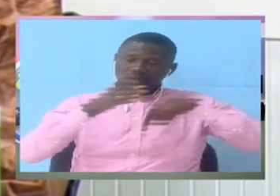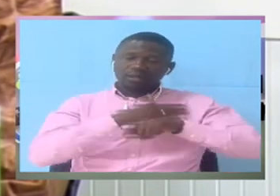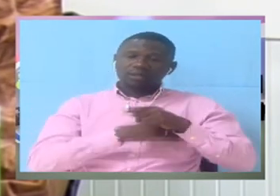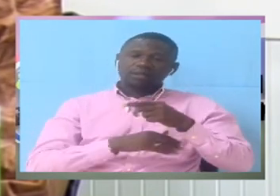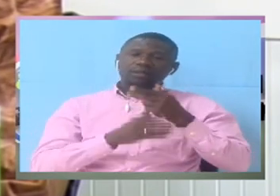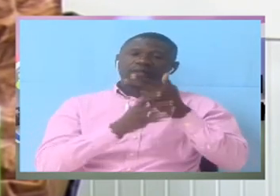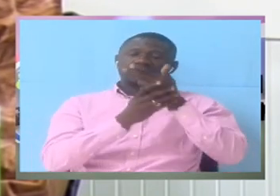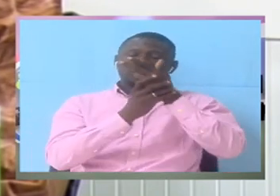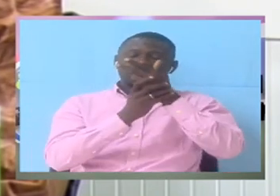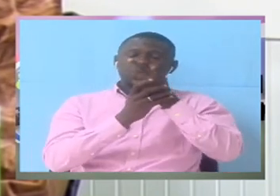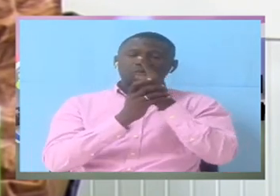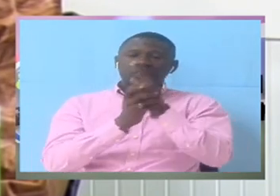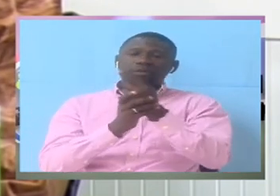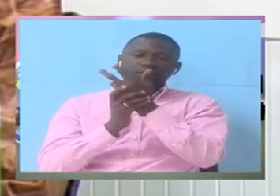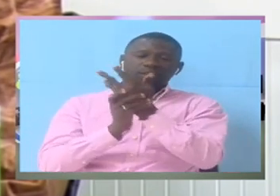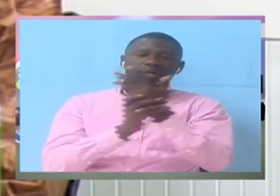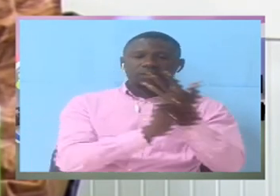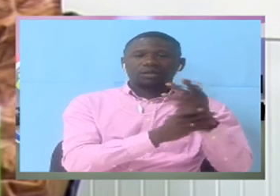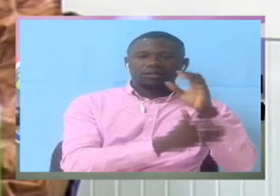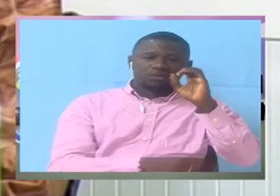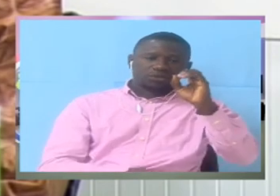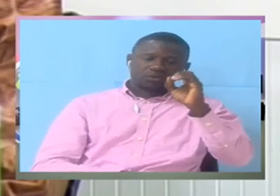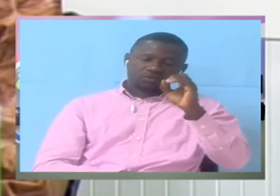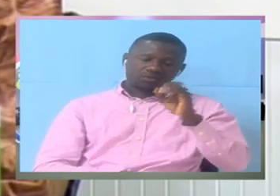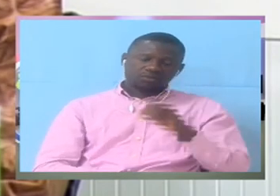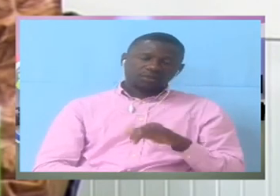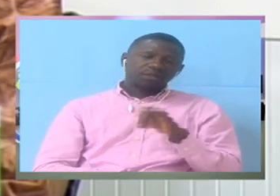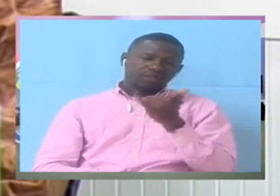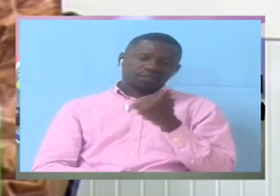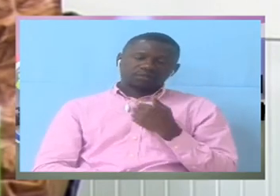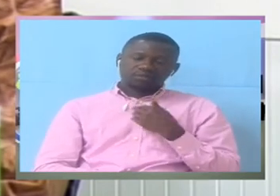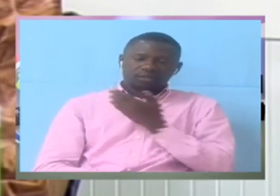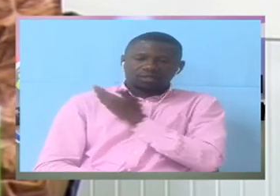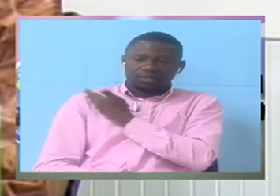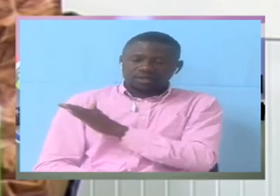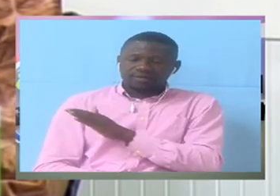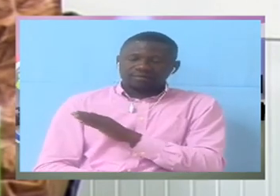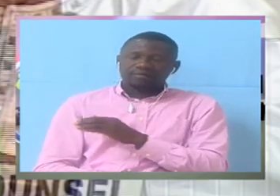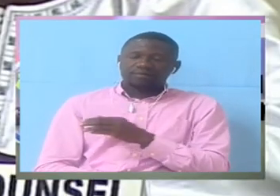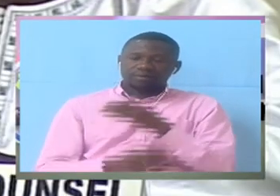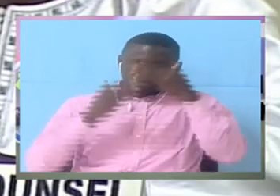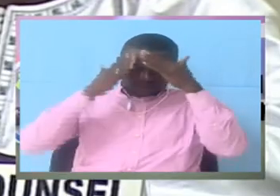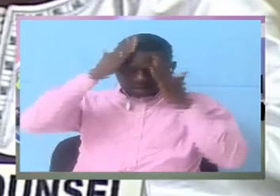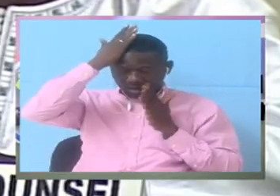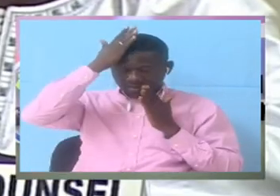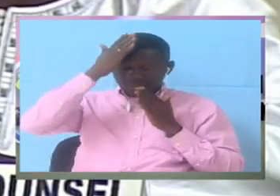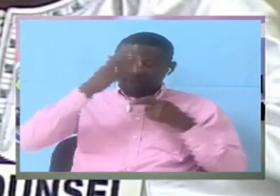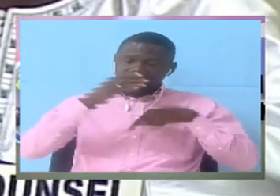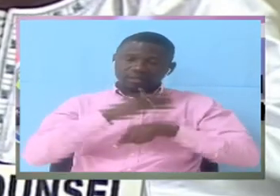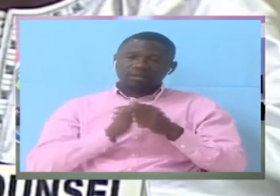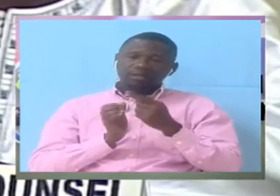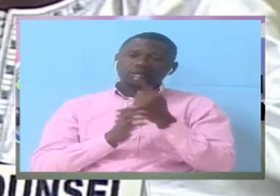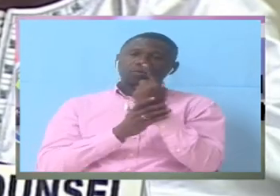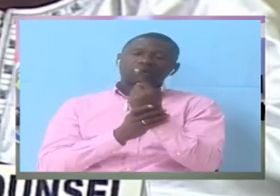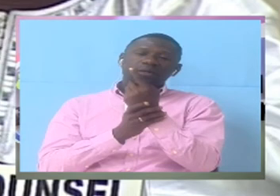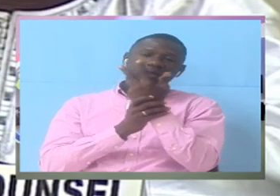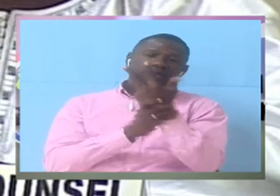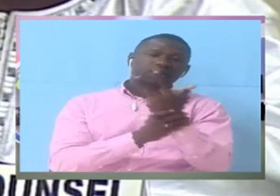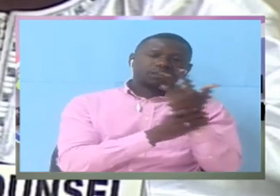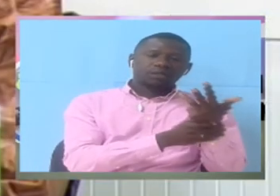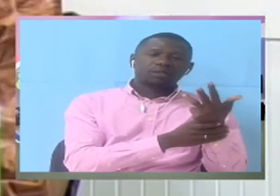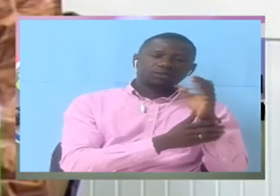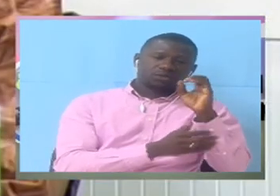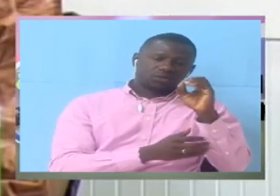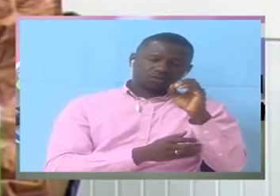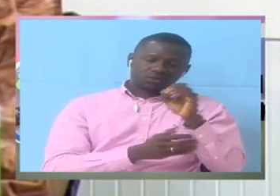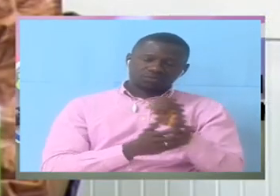1990. 1990 la ngam fo army. Yes, I left the army in 1990. You only did 6 years. Amu nda koy kari woro do